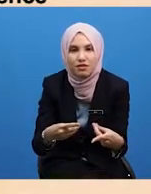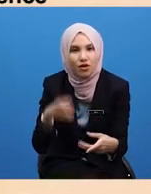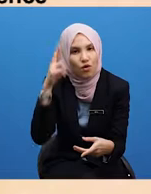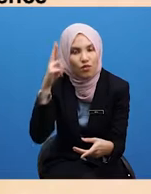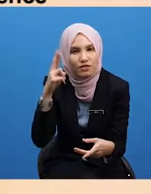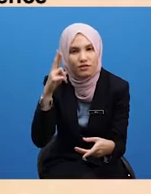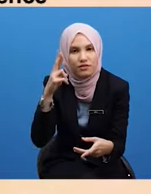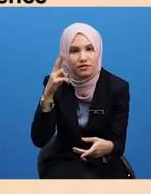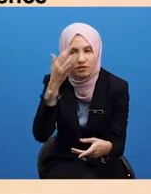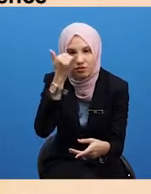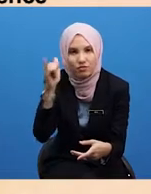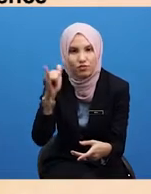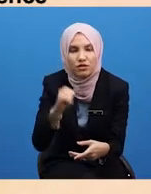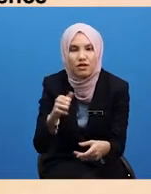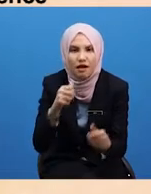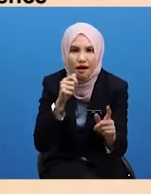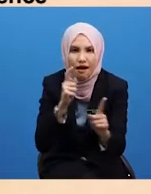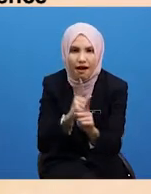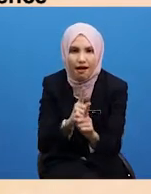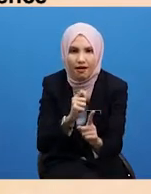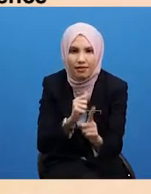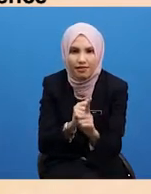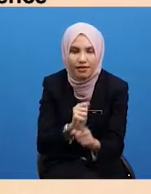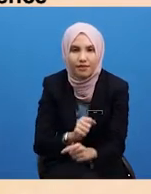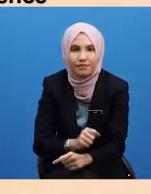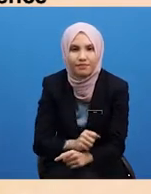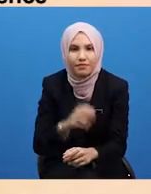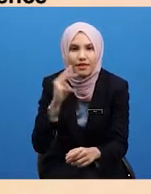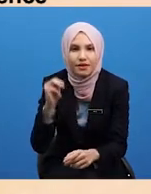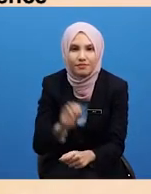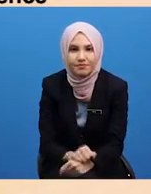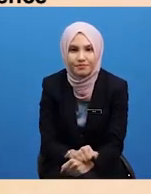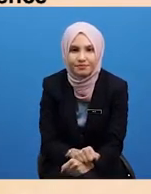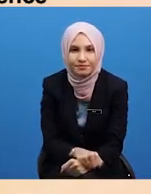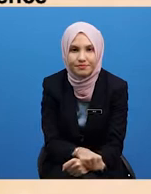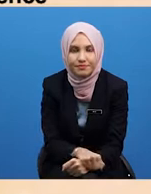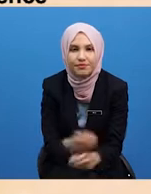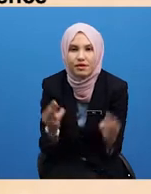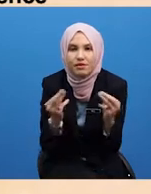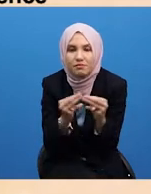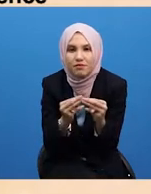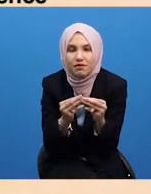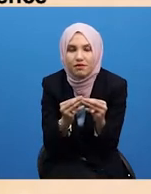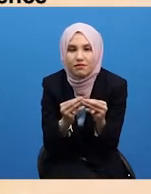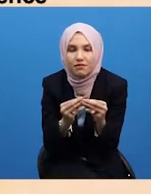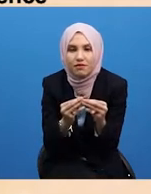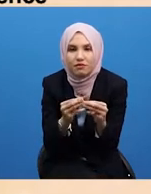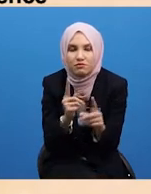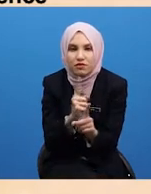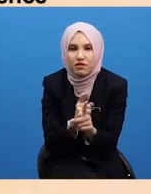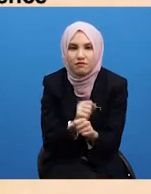him. Pa has made Richard suffer in silence and made him feel